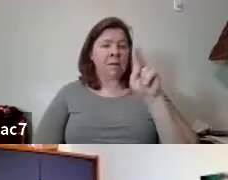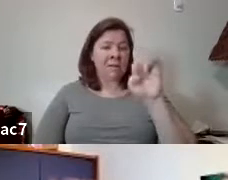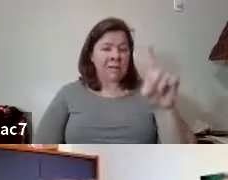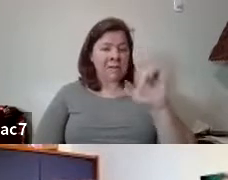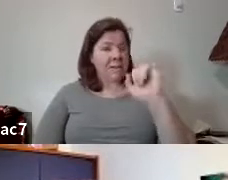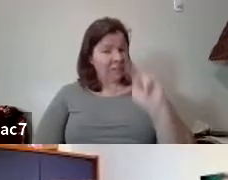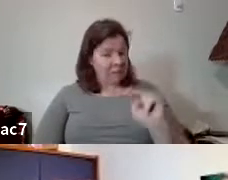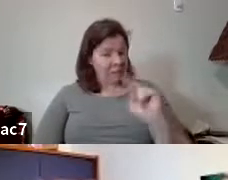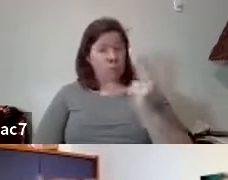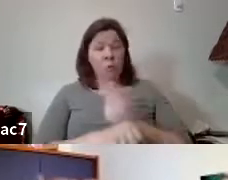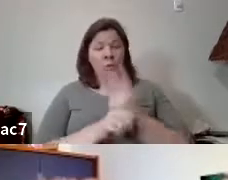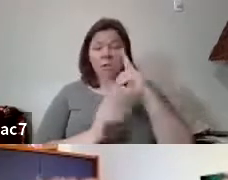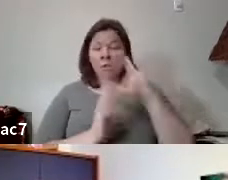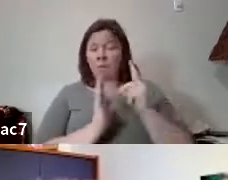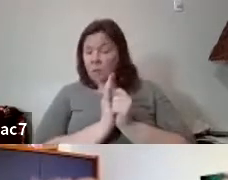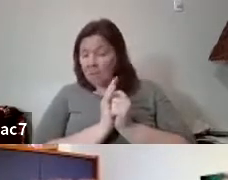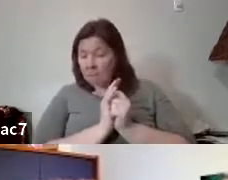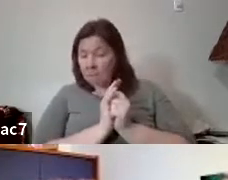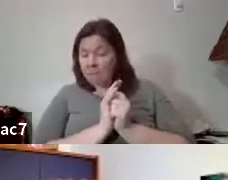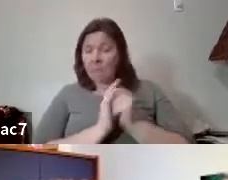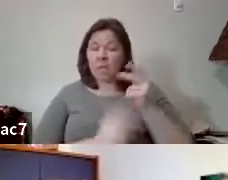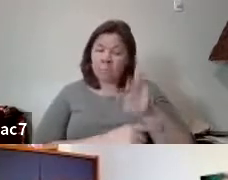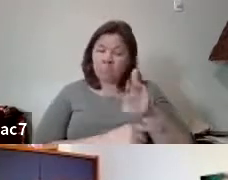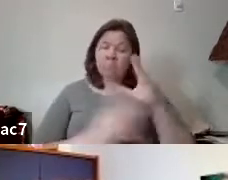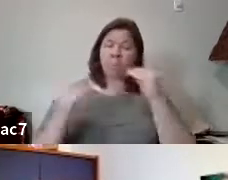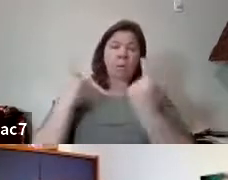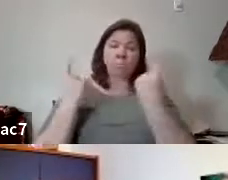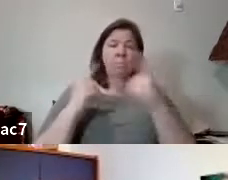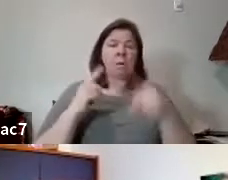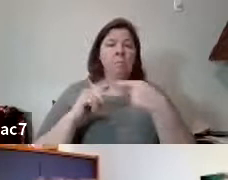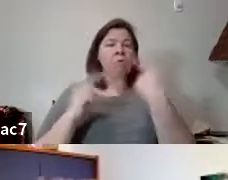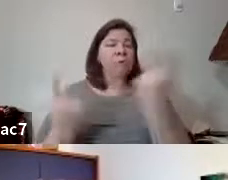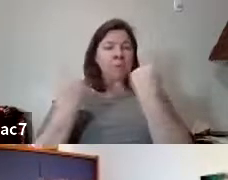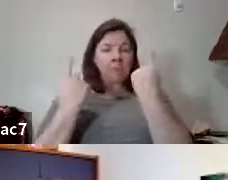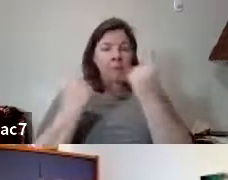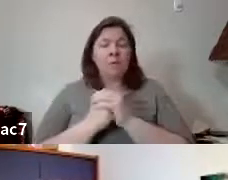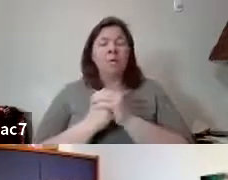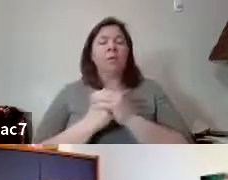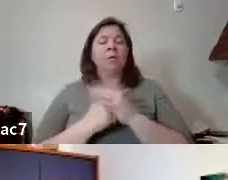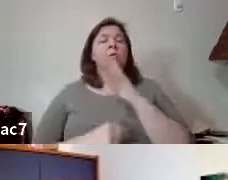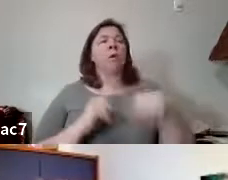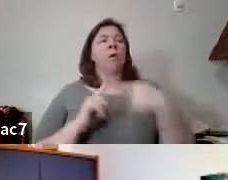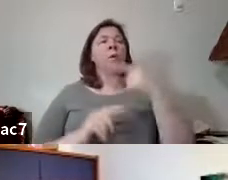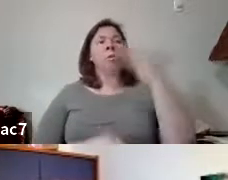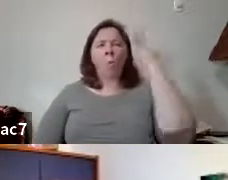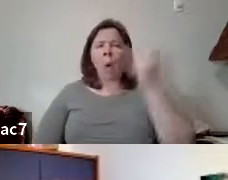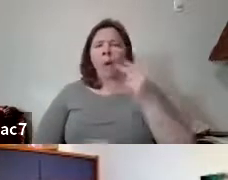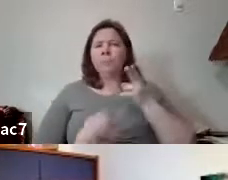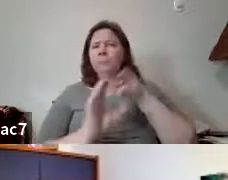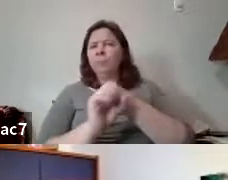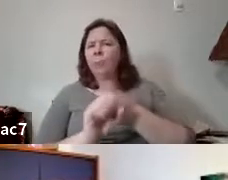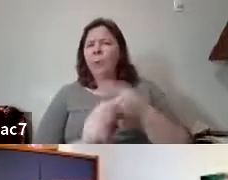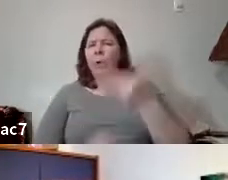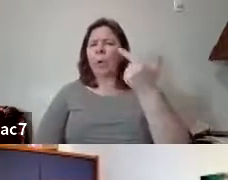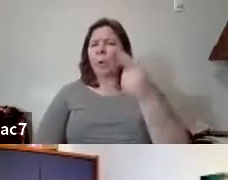video just talking about something or just talking about your why you joined, that will